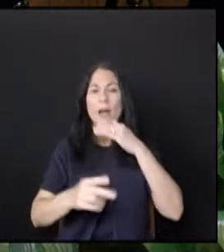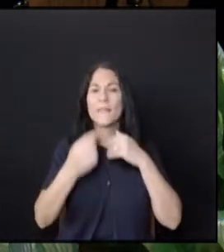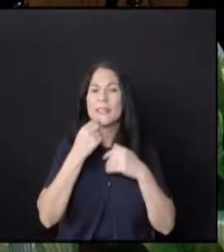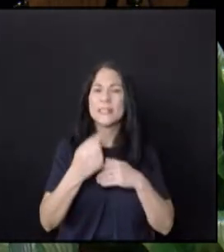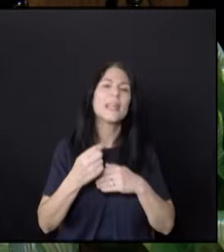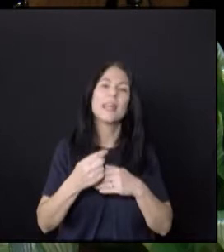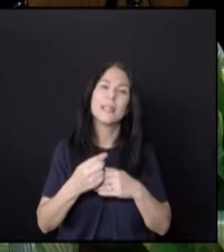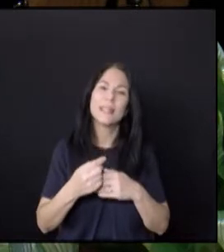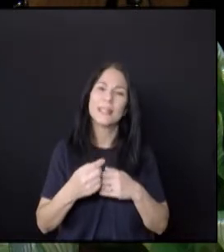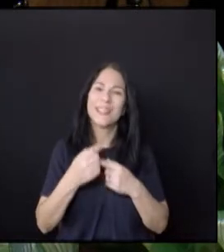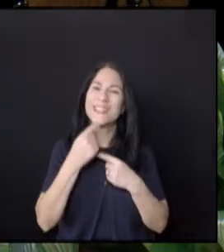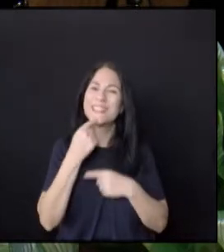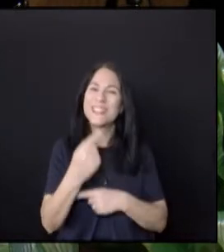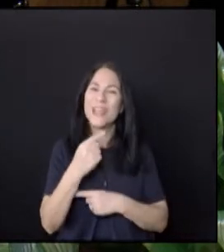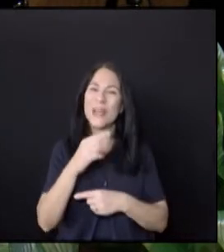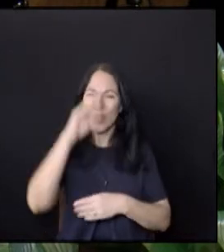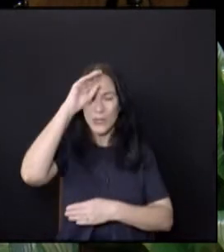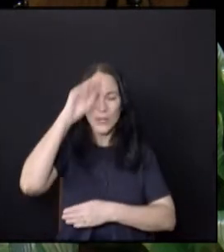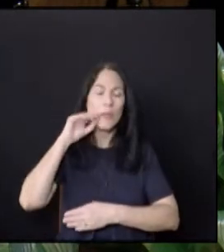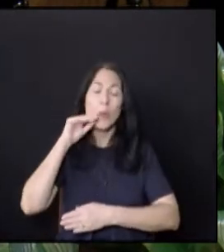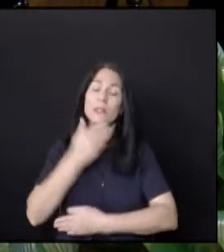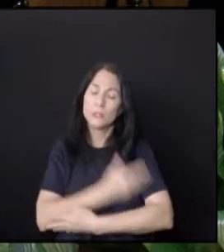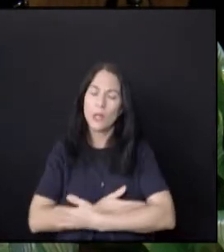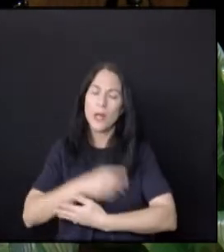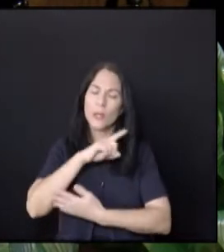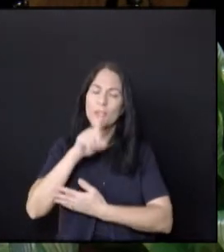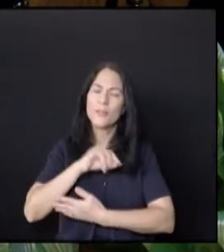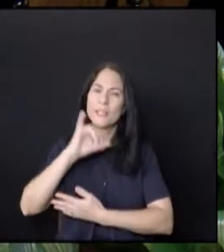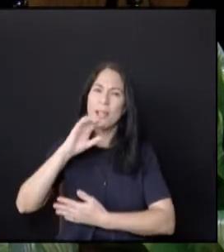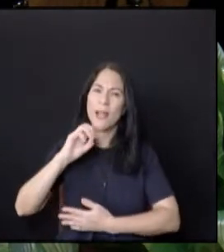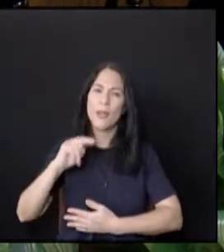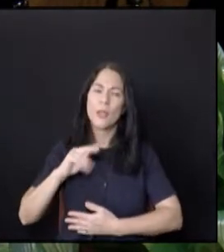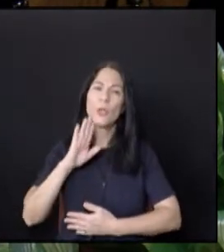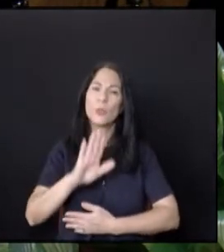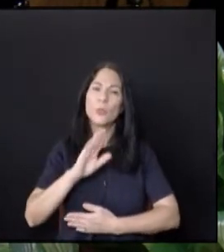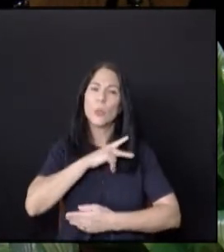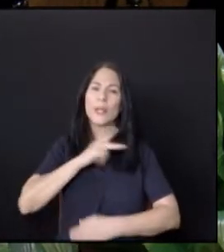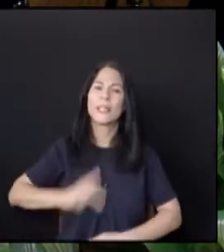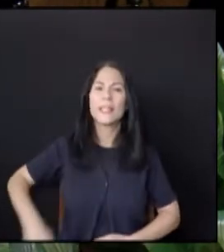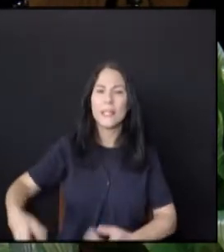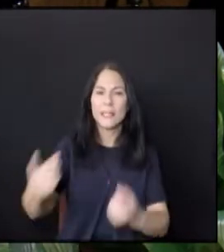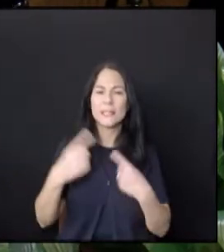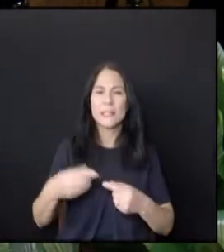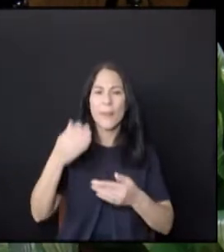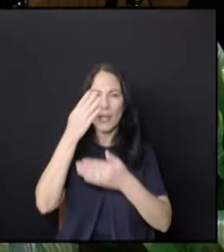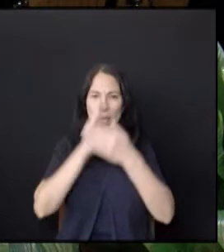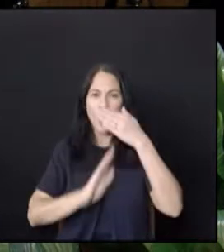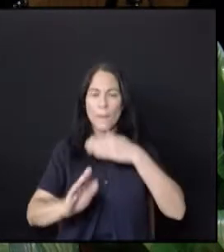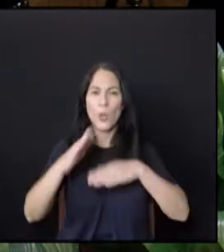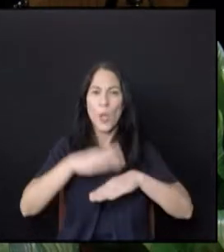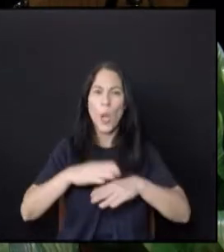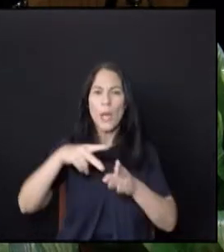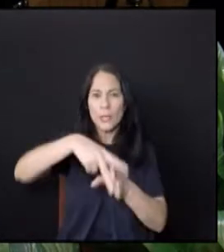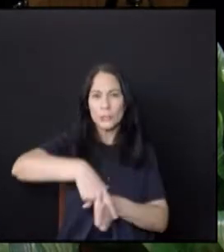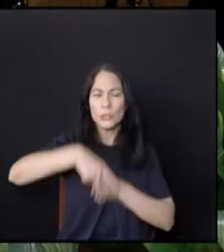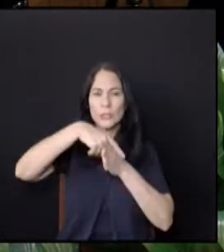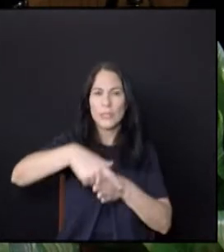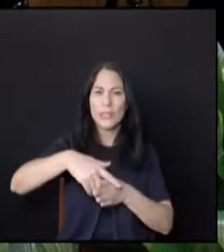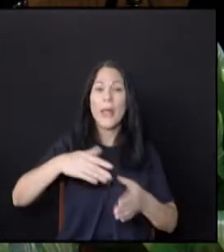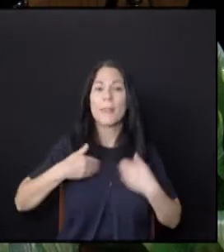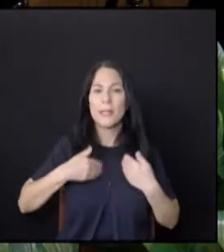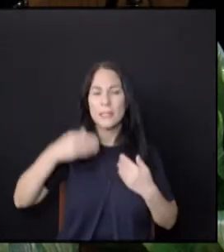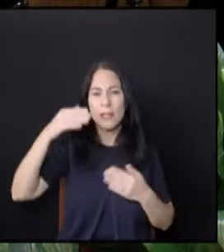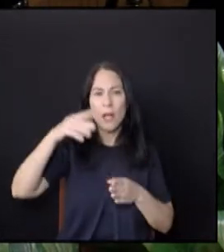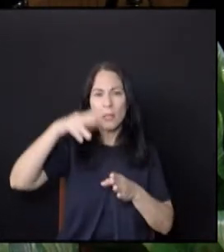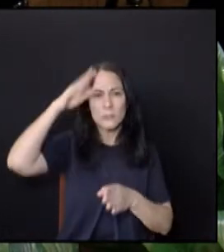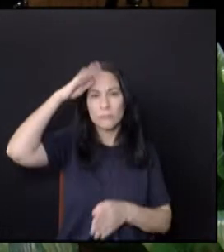"Say to the daughter of Zion, behold, your king is coming to you, humble and mounted on a donkey, on a colt, the foal